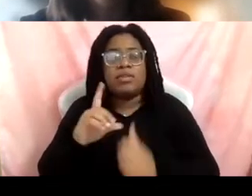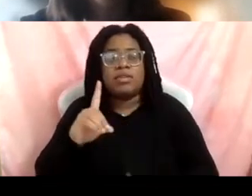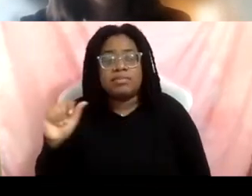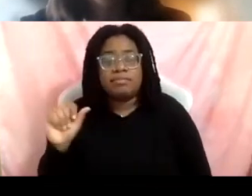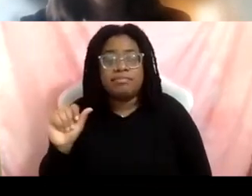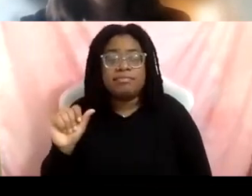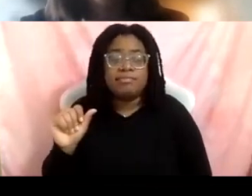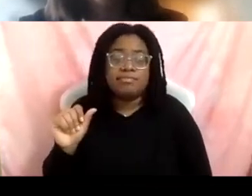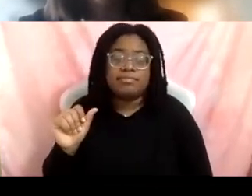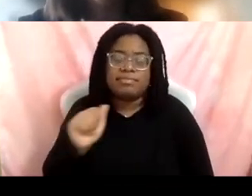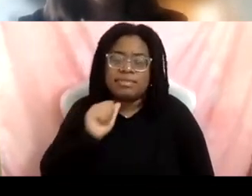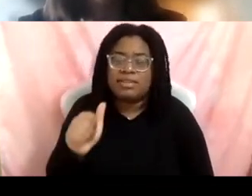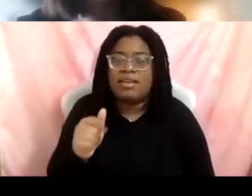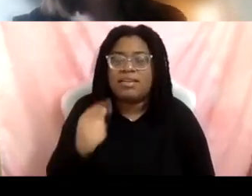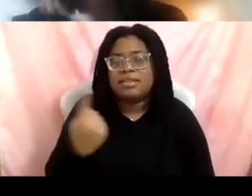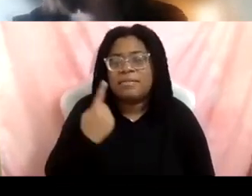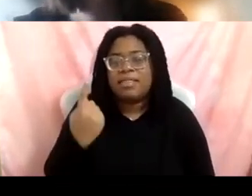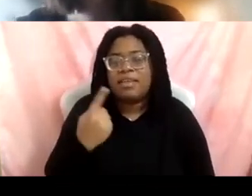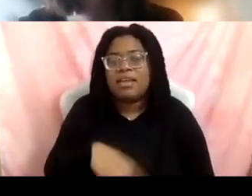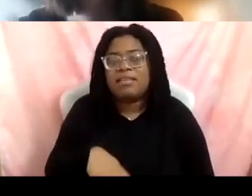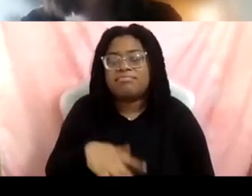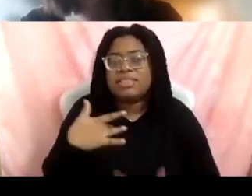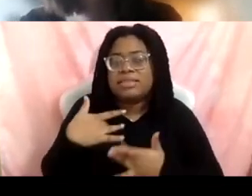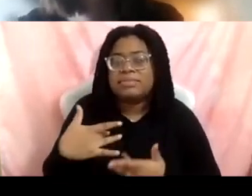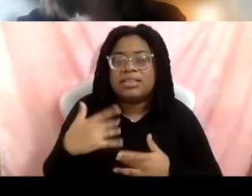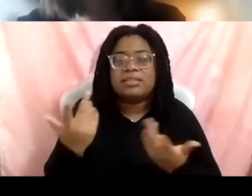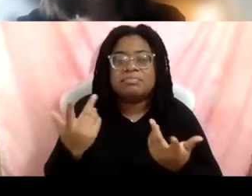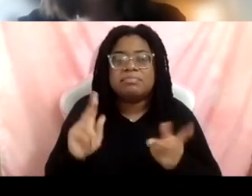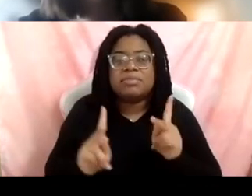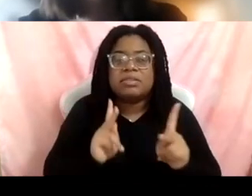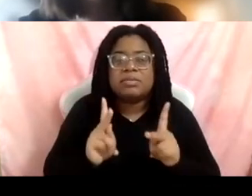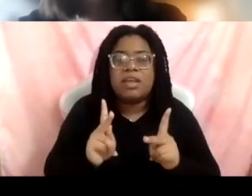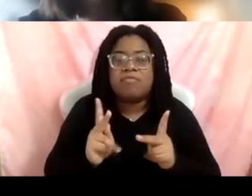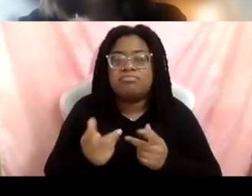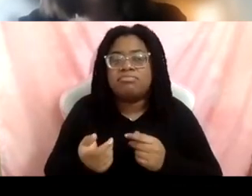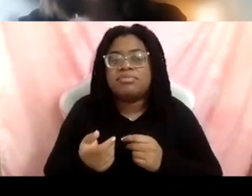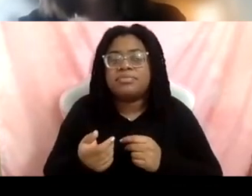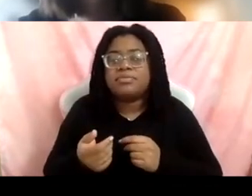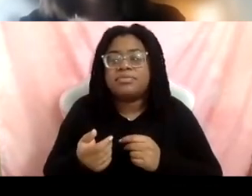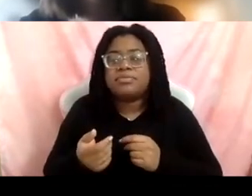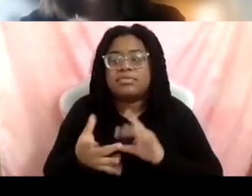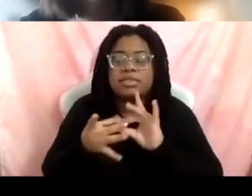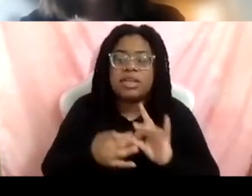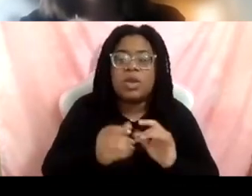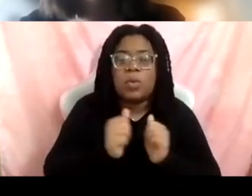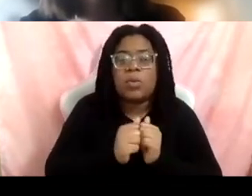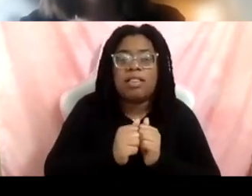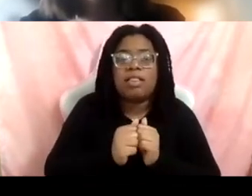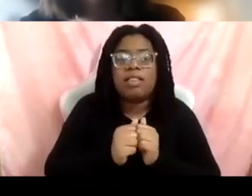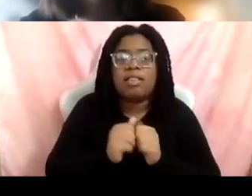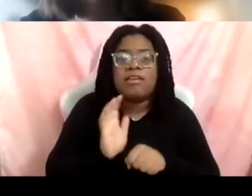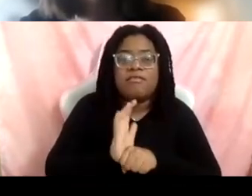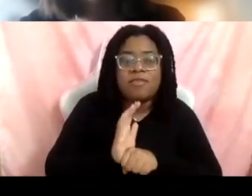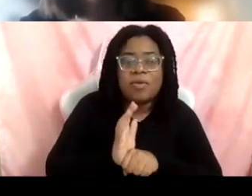that it's not something that I think typically people associate filmmaking with people with disabilities, whatever